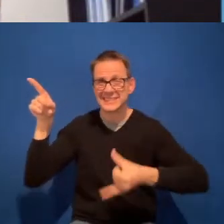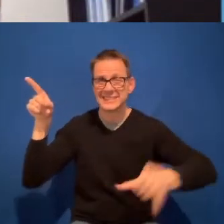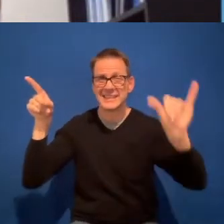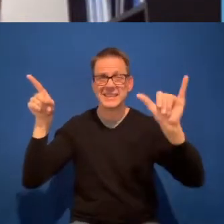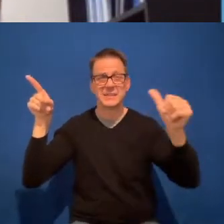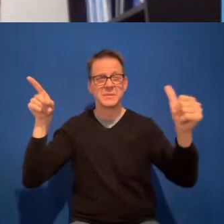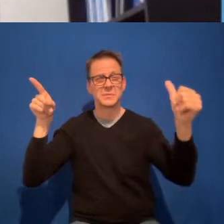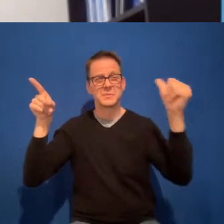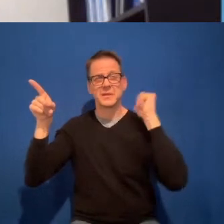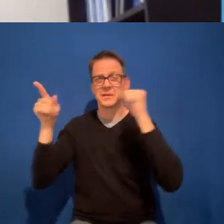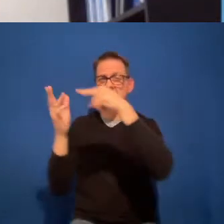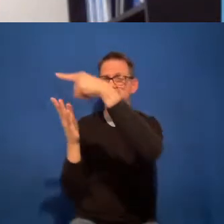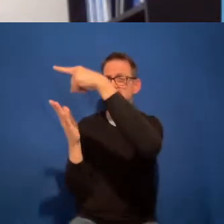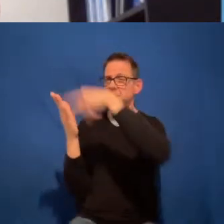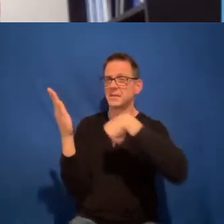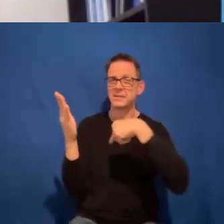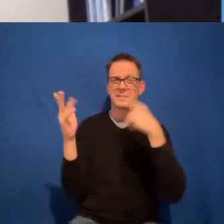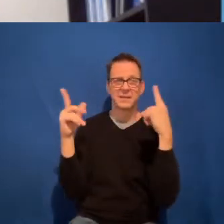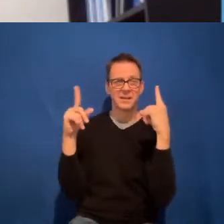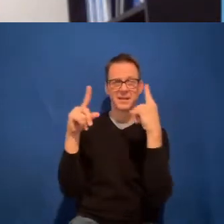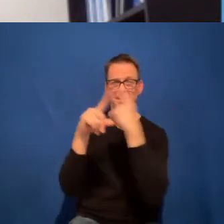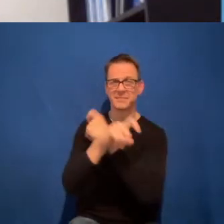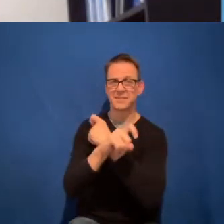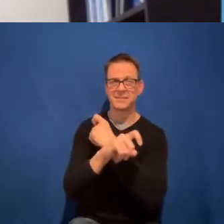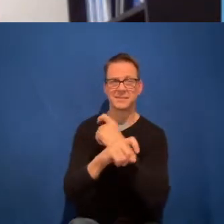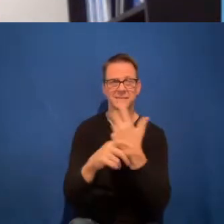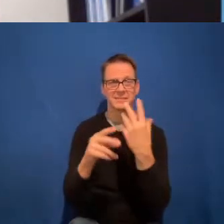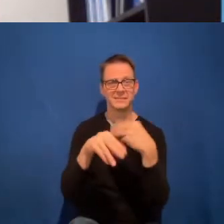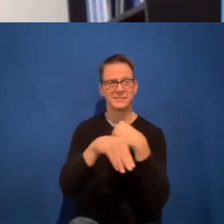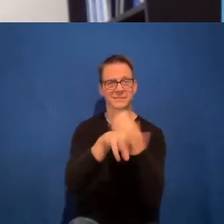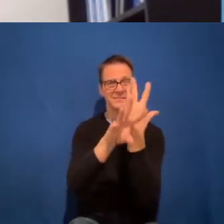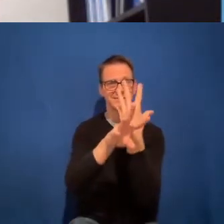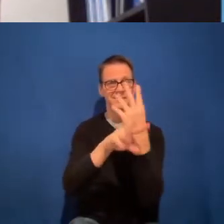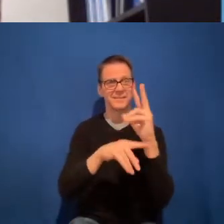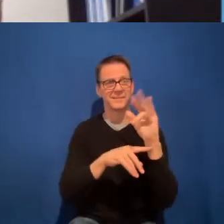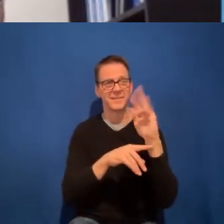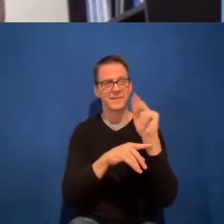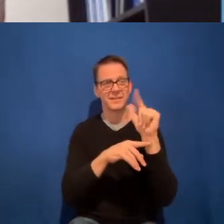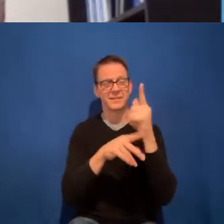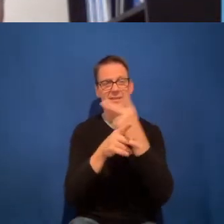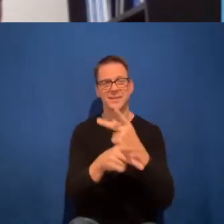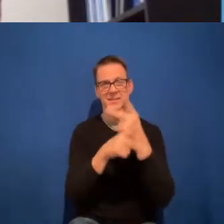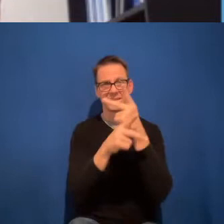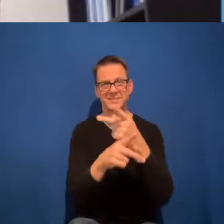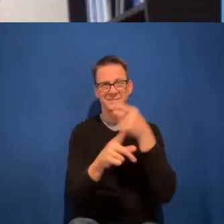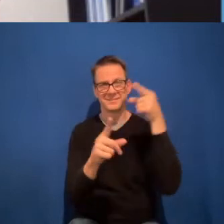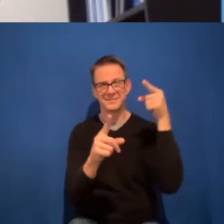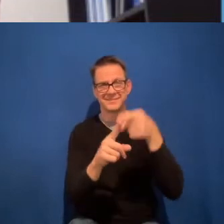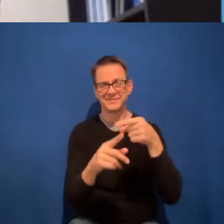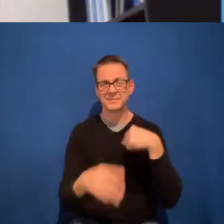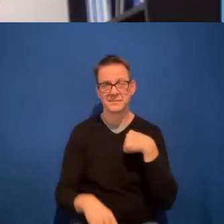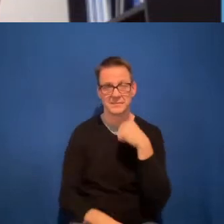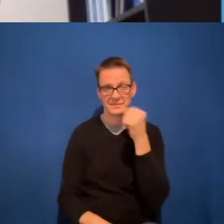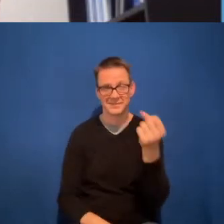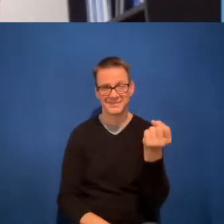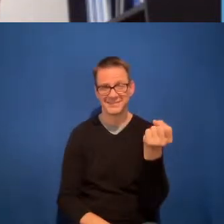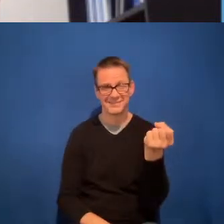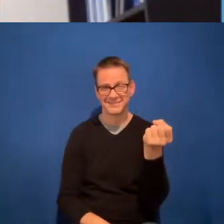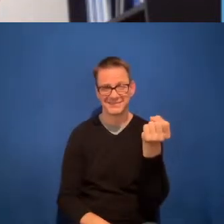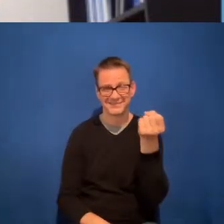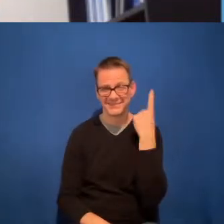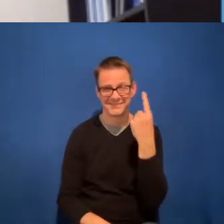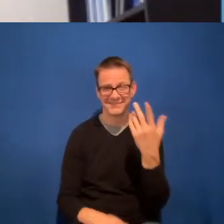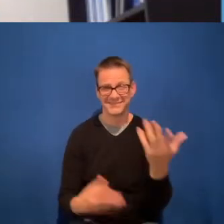care. And I just don't understand that. I don't understand. It's going to save the money, it's going to make things better for the